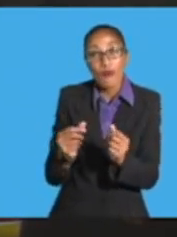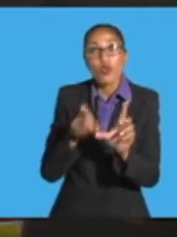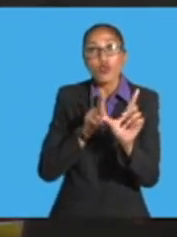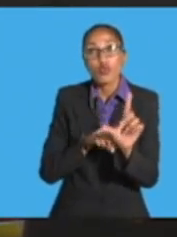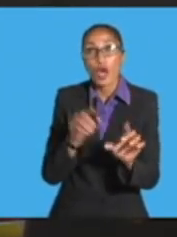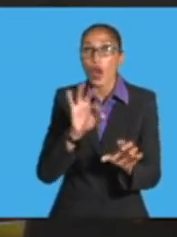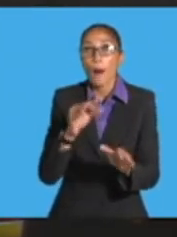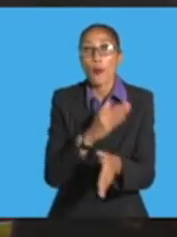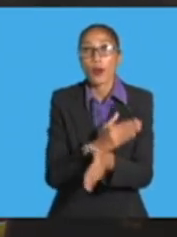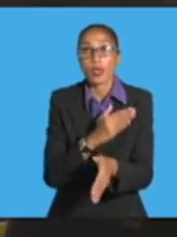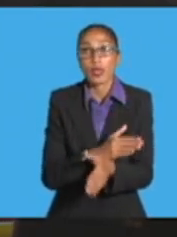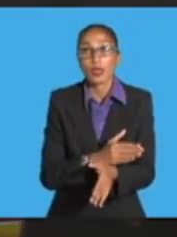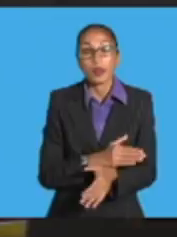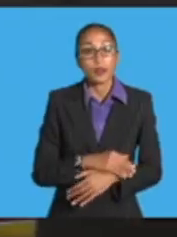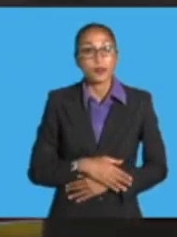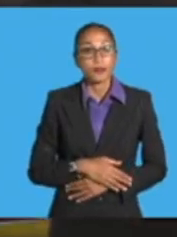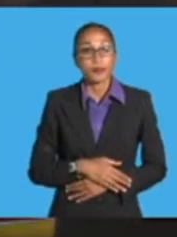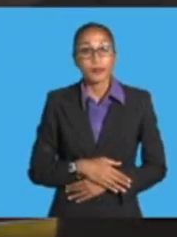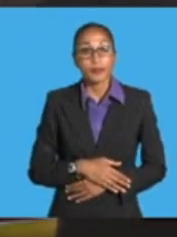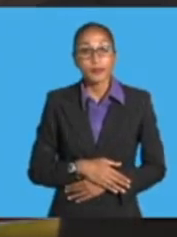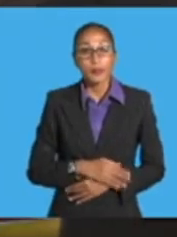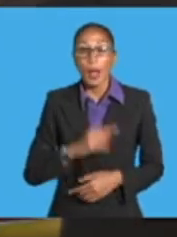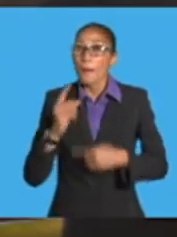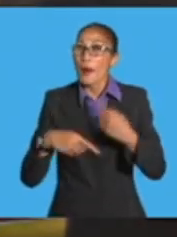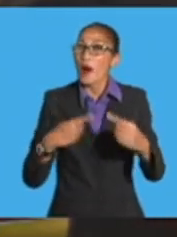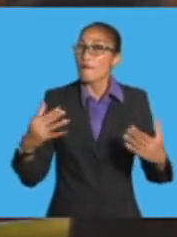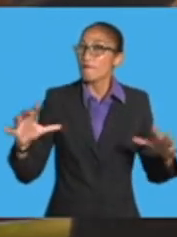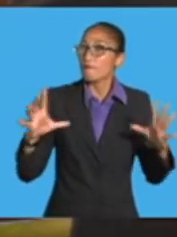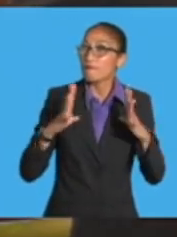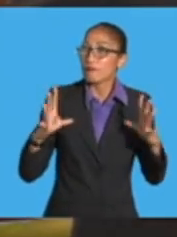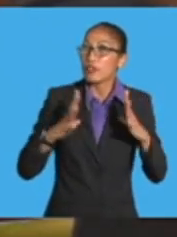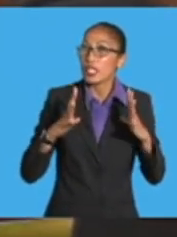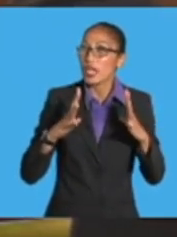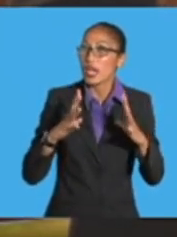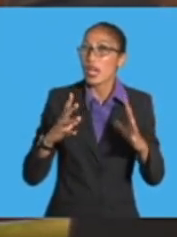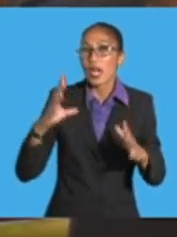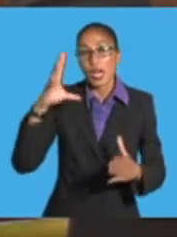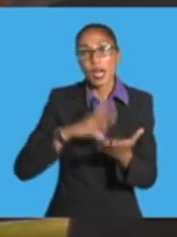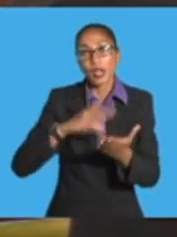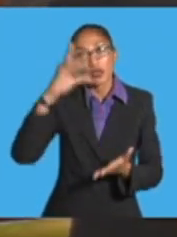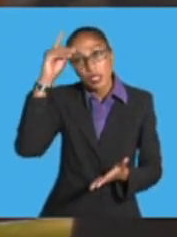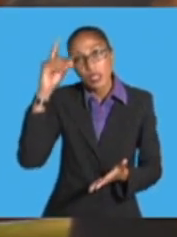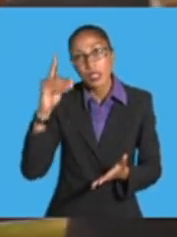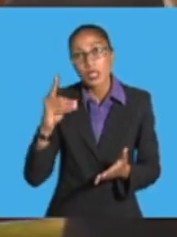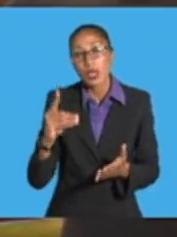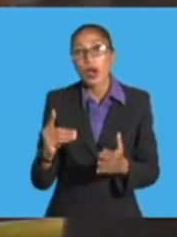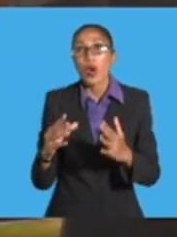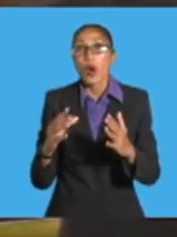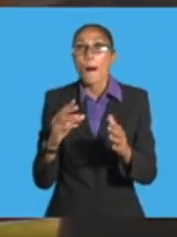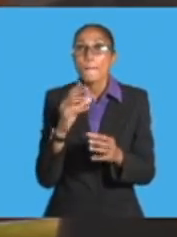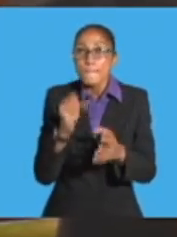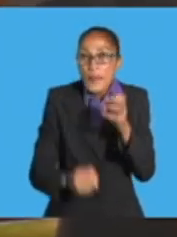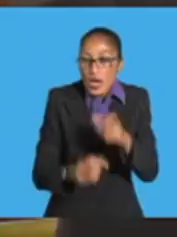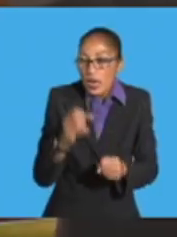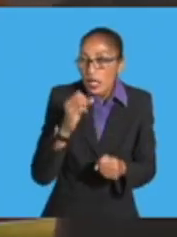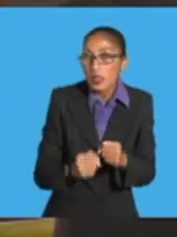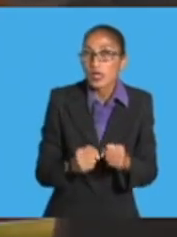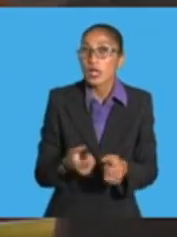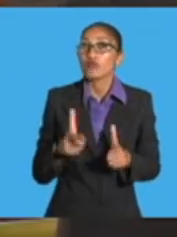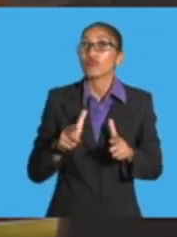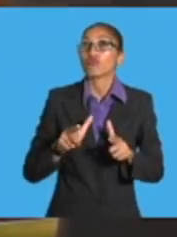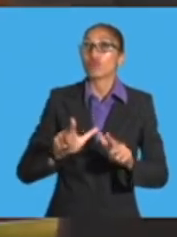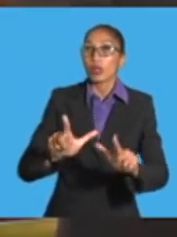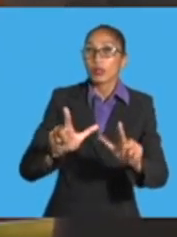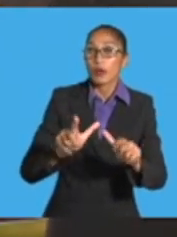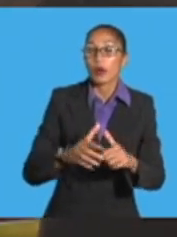Much has been said, Madam Speaker, about our free education, textbooks, milk and wheat bix, and transport assistance. We also need